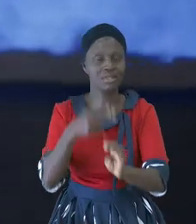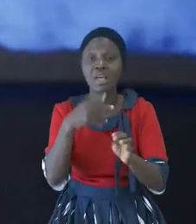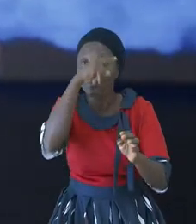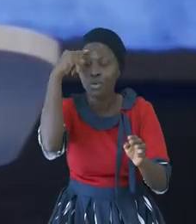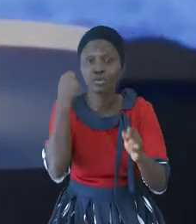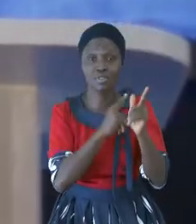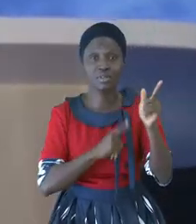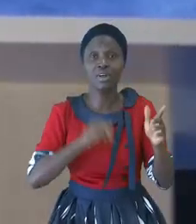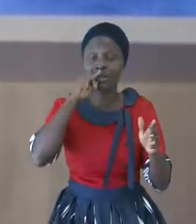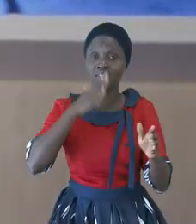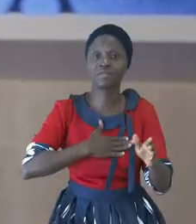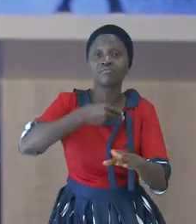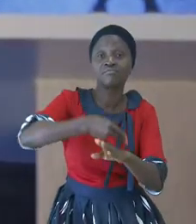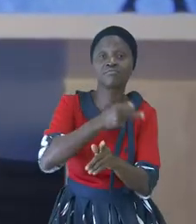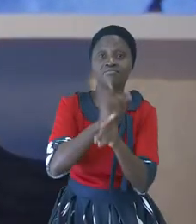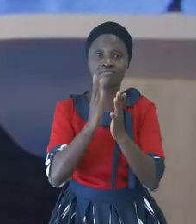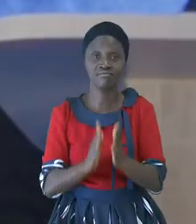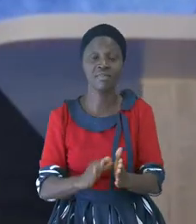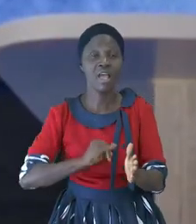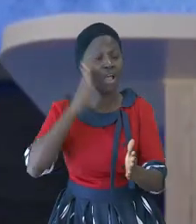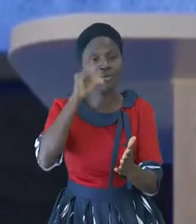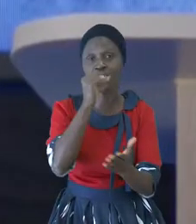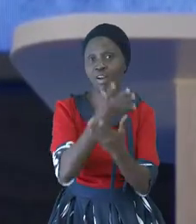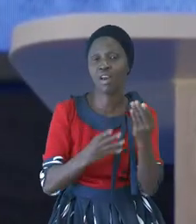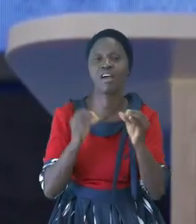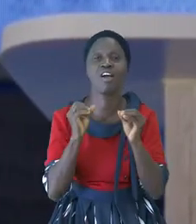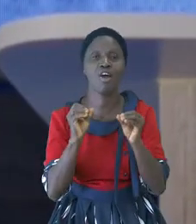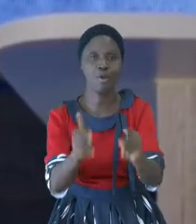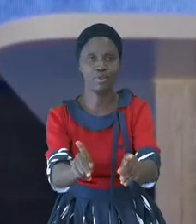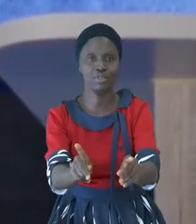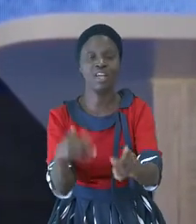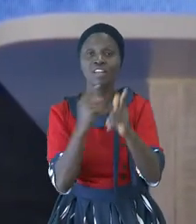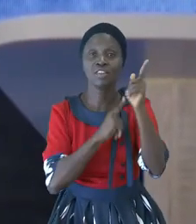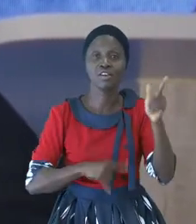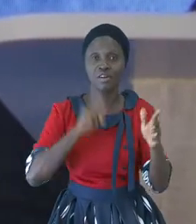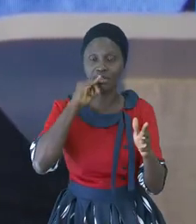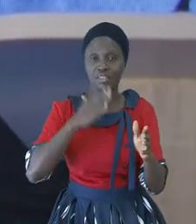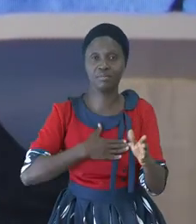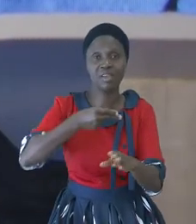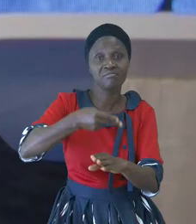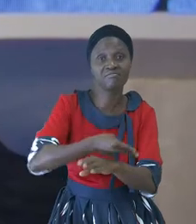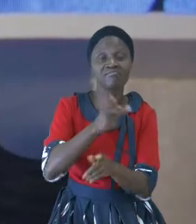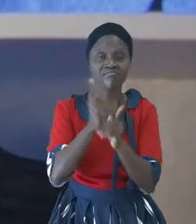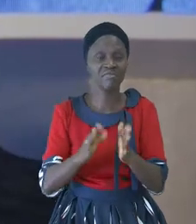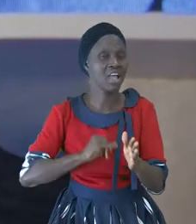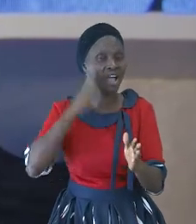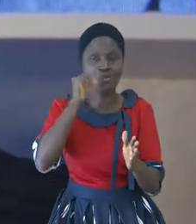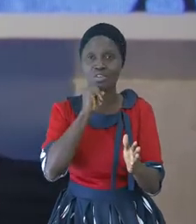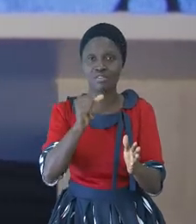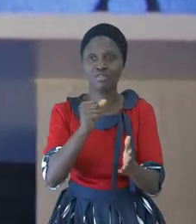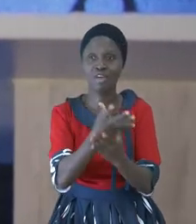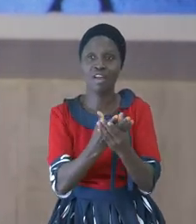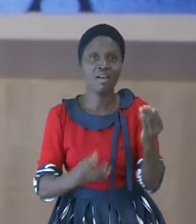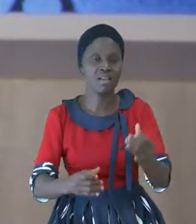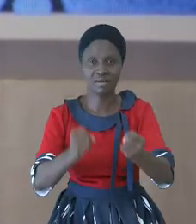my shepherd, I shall not lack opportunity. The Lord is my shepherd, I shall not lack power. Power.